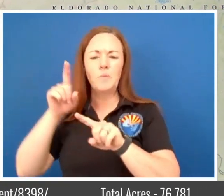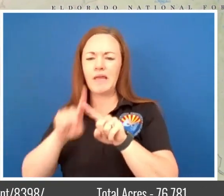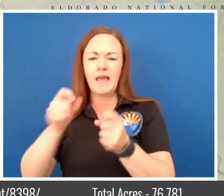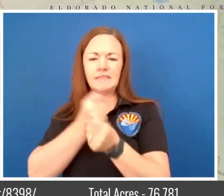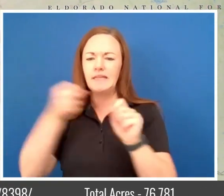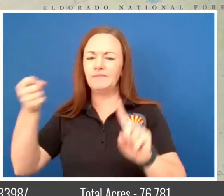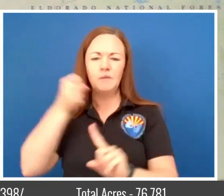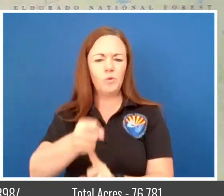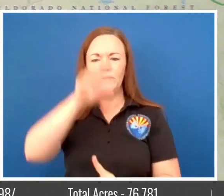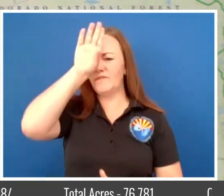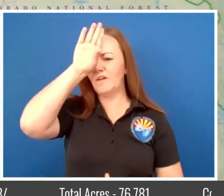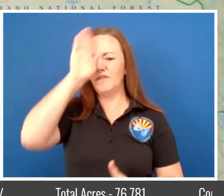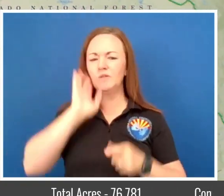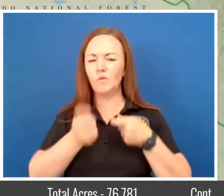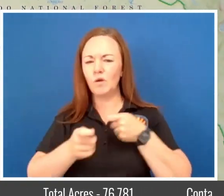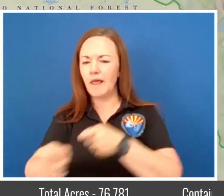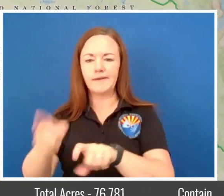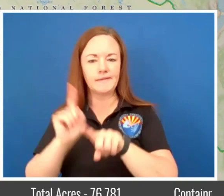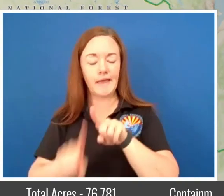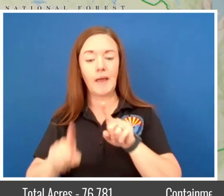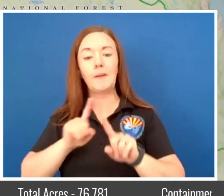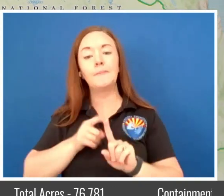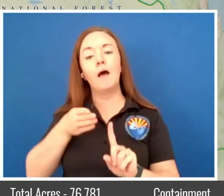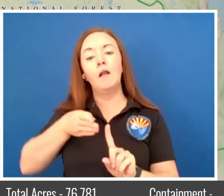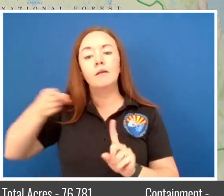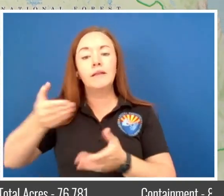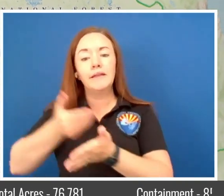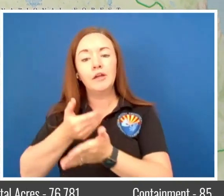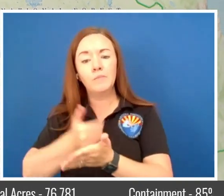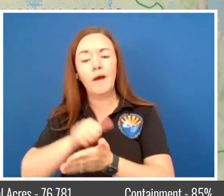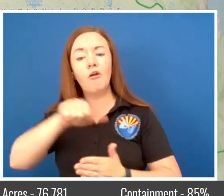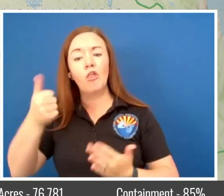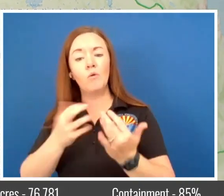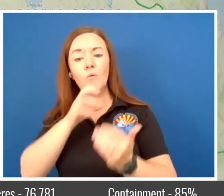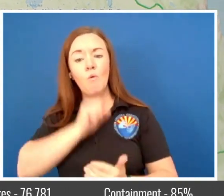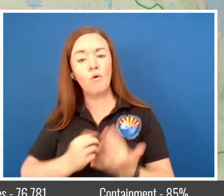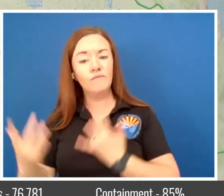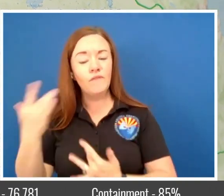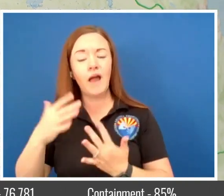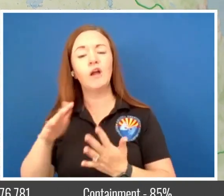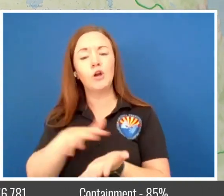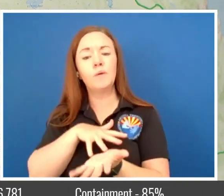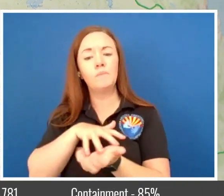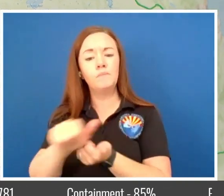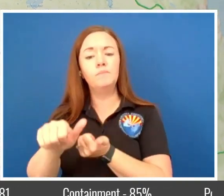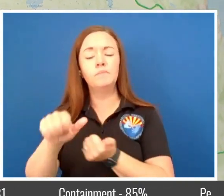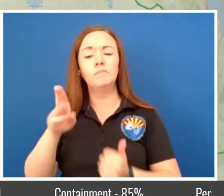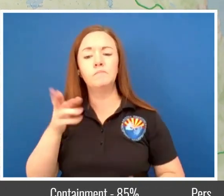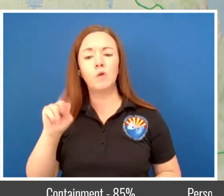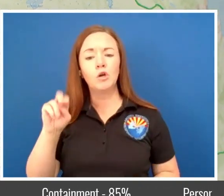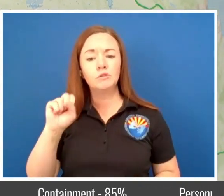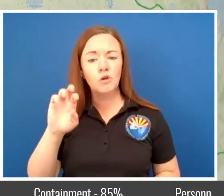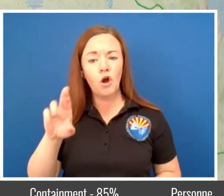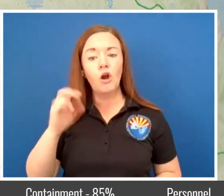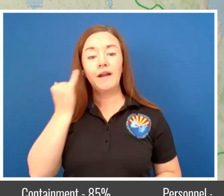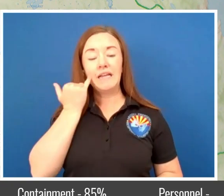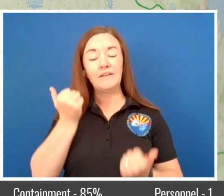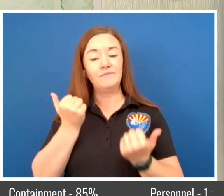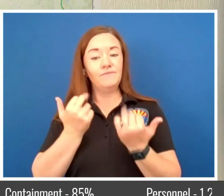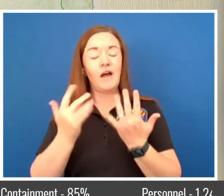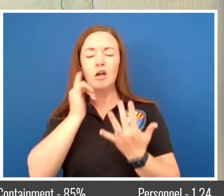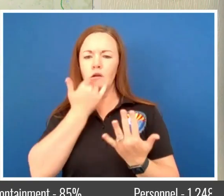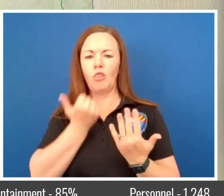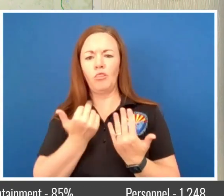However, we do have a burn scar out here, like I pointed out yesterday, that again, if the fire were to move a little bit, it's not going to come